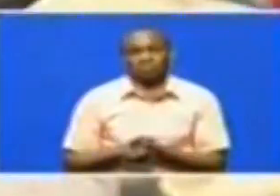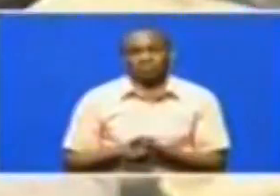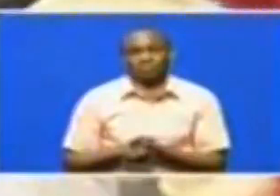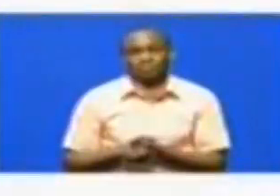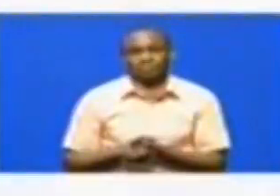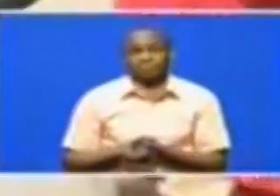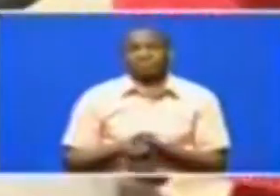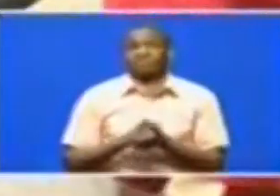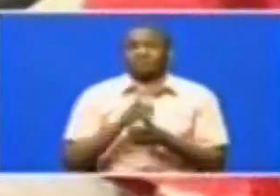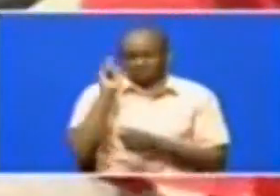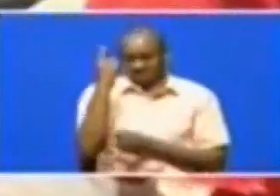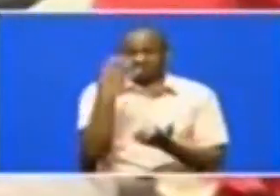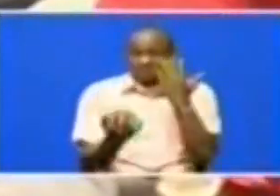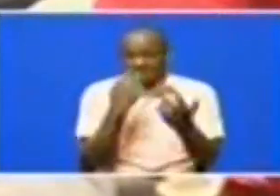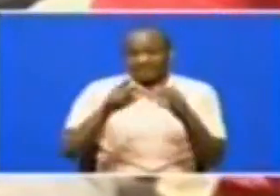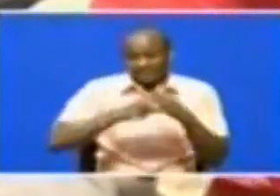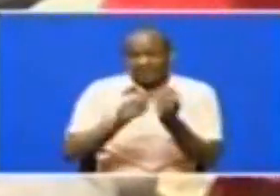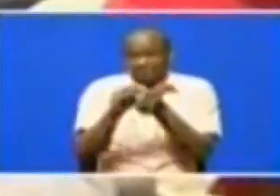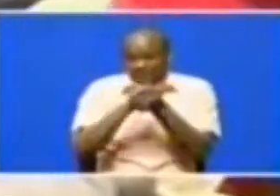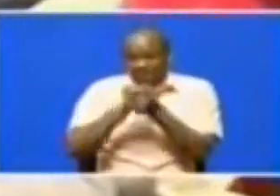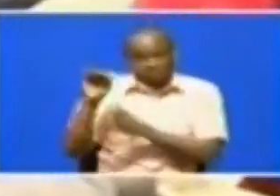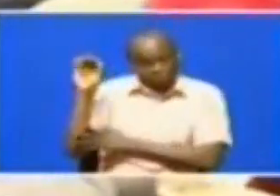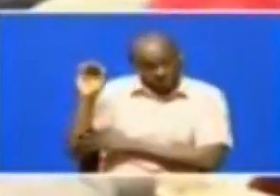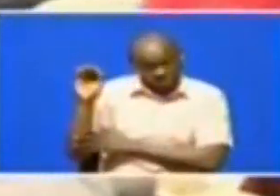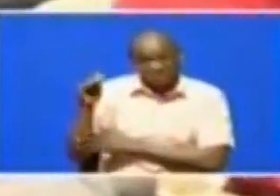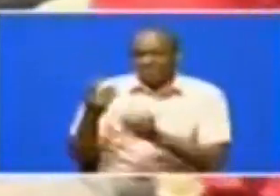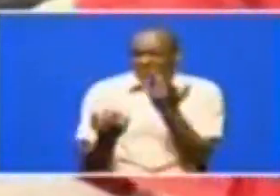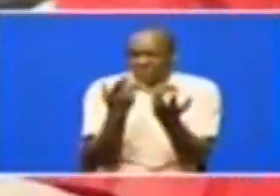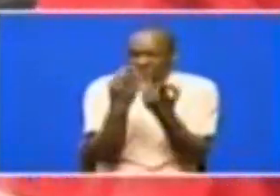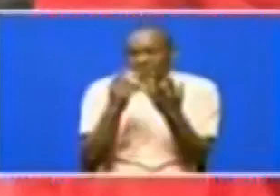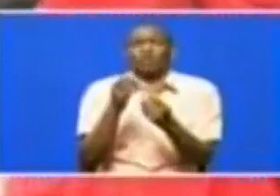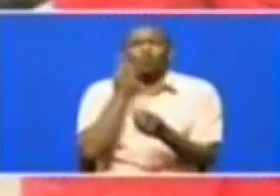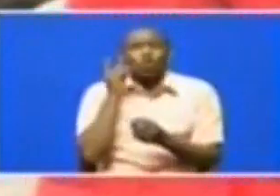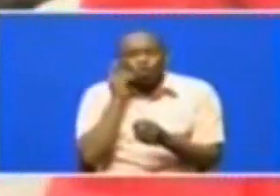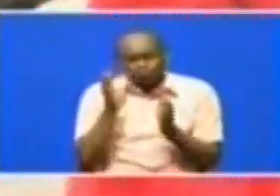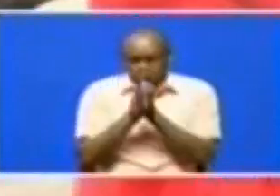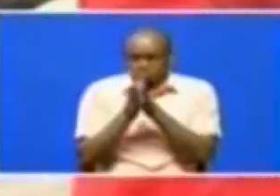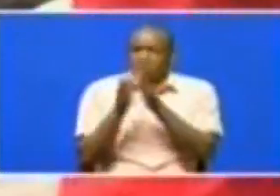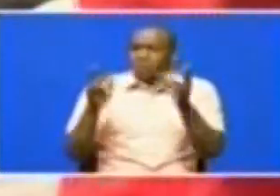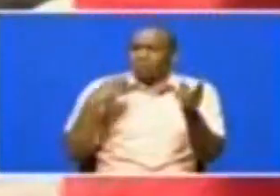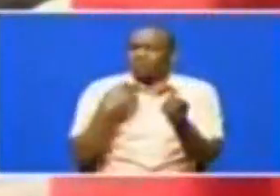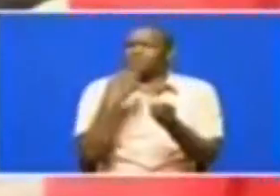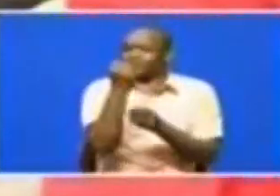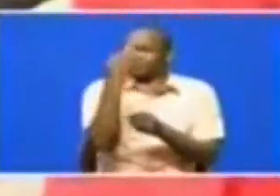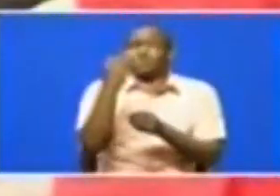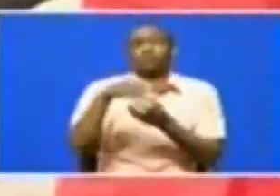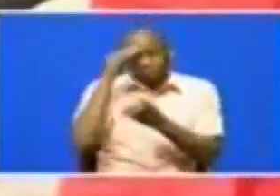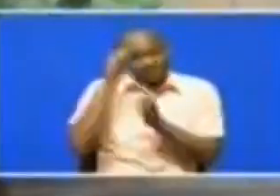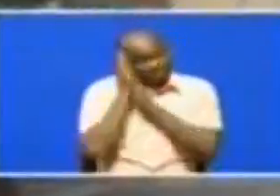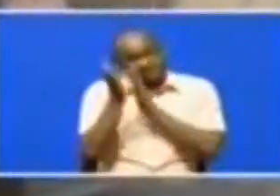The first fire broke out Friday morning, gutting down this dormitory that was housing more than 50